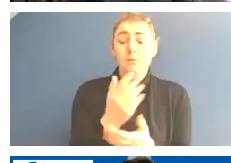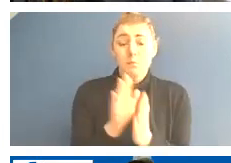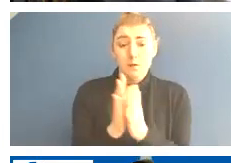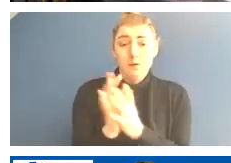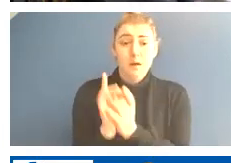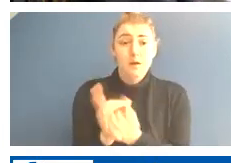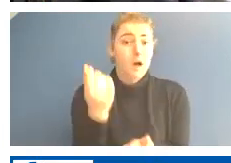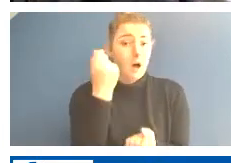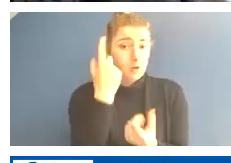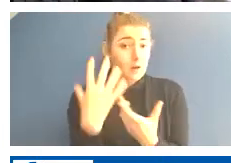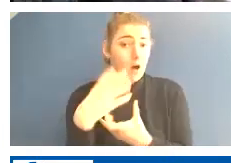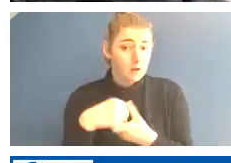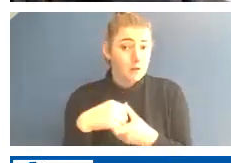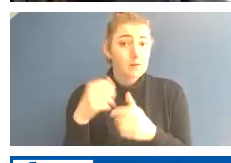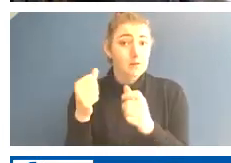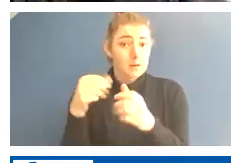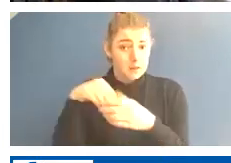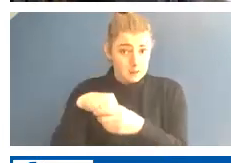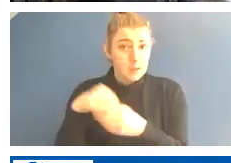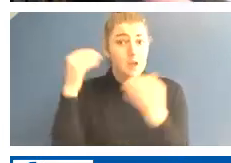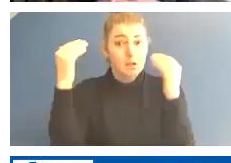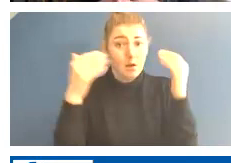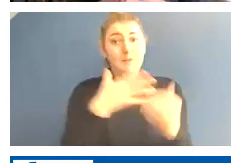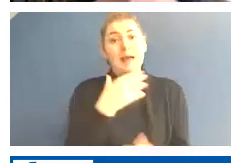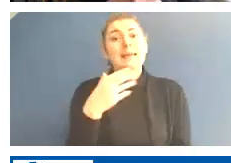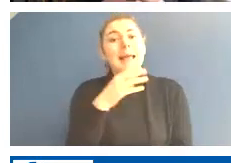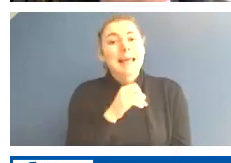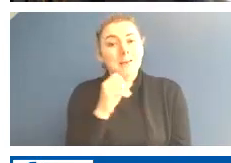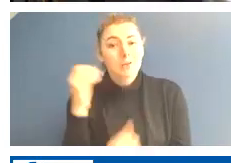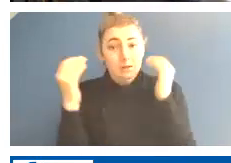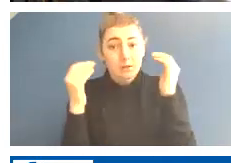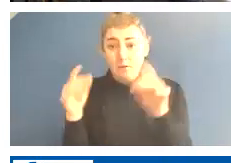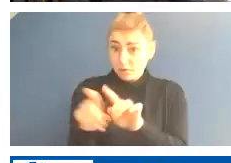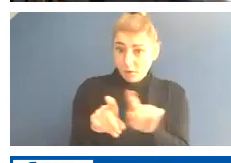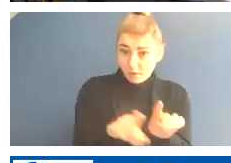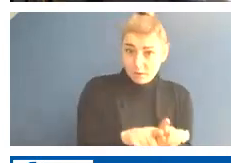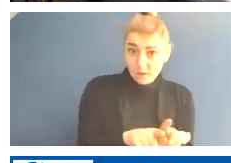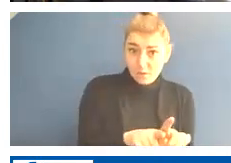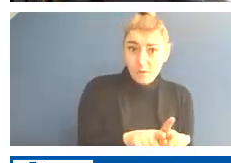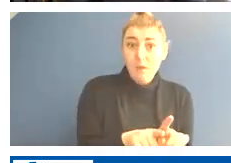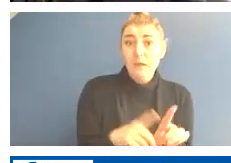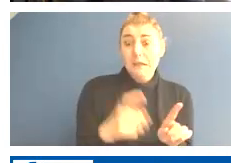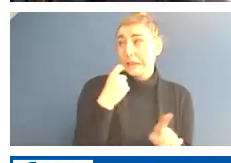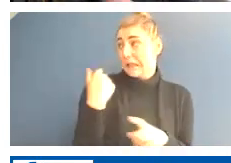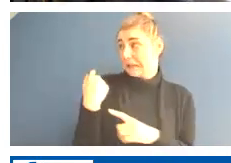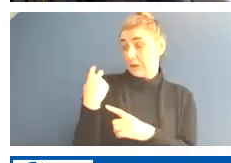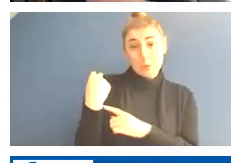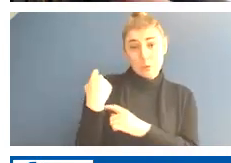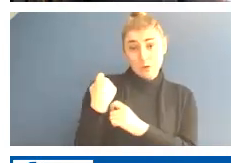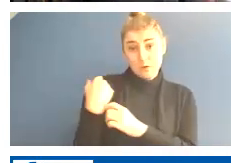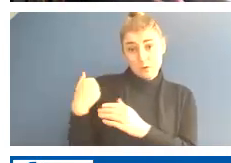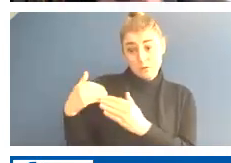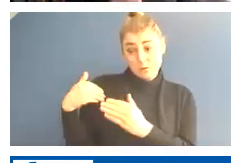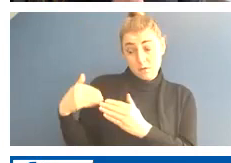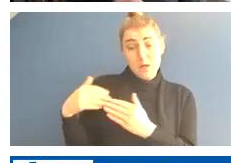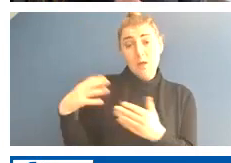understanding autism in adults and aging adults. Also, within the last 2 years, the